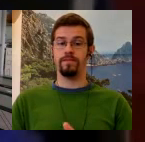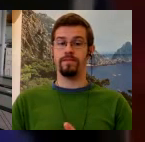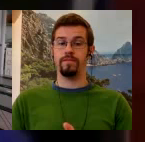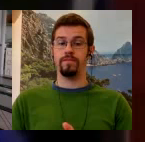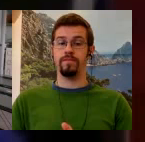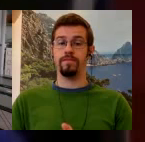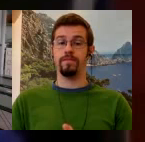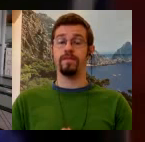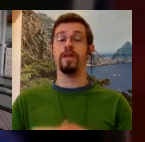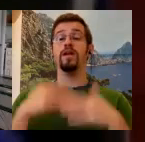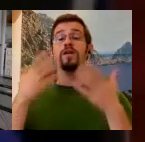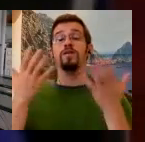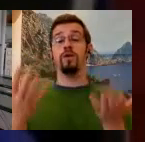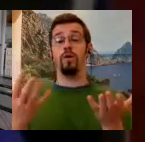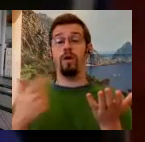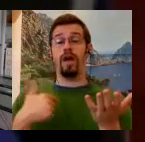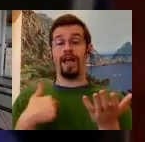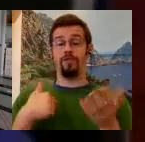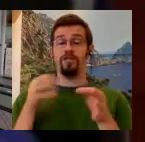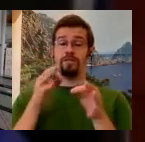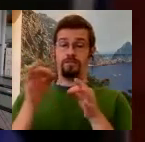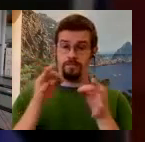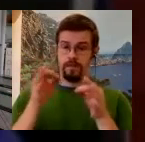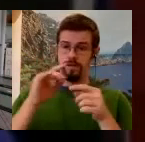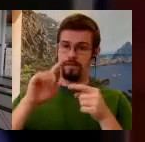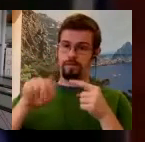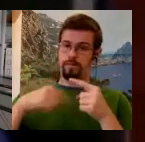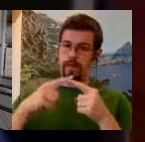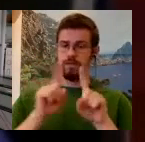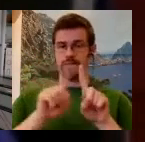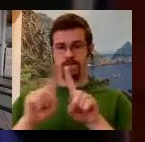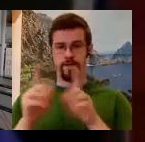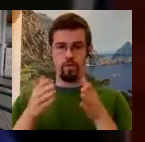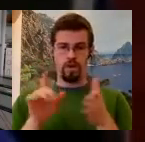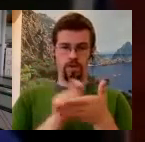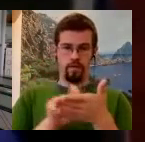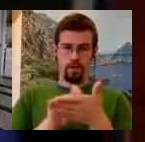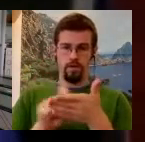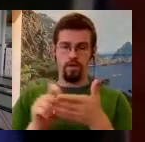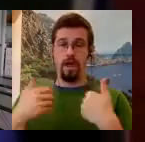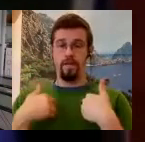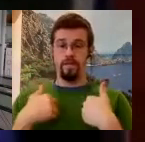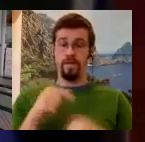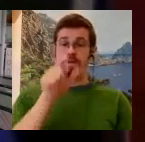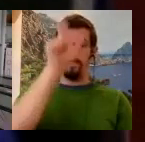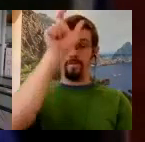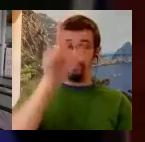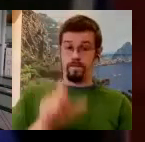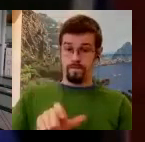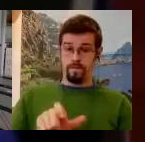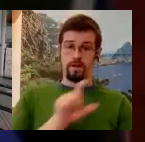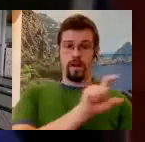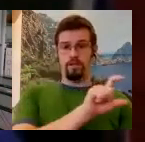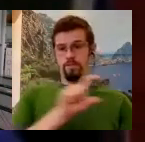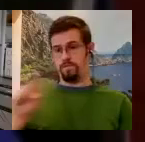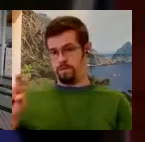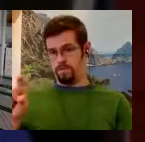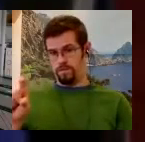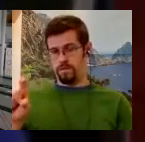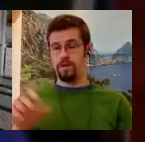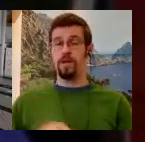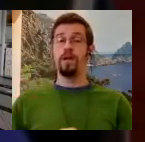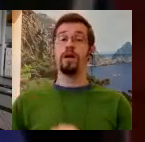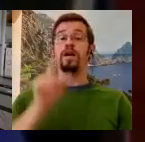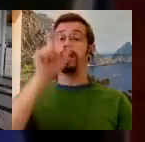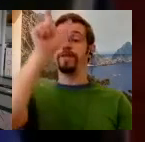I was talking about the different ways we write. We have the vertical writing and the horizontal writing. The